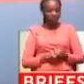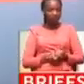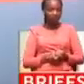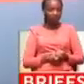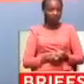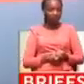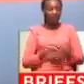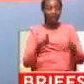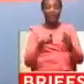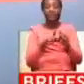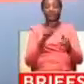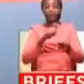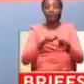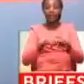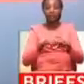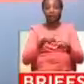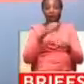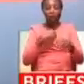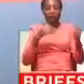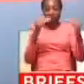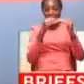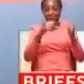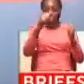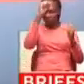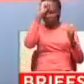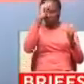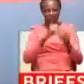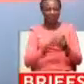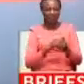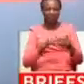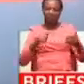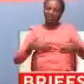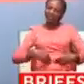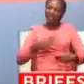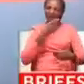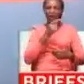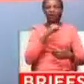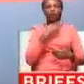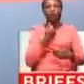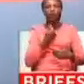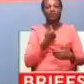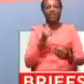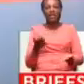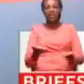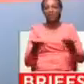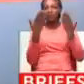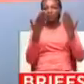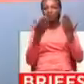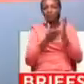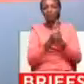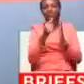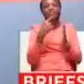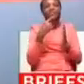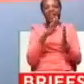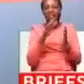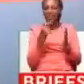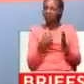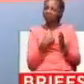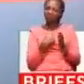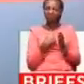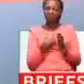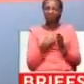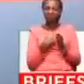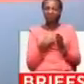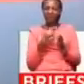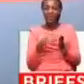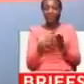and at the same time, there's still a level of foolishness. Just a young guy still trying to make it in the industry and stuff. So, I